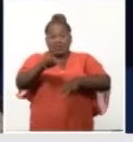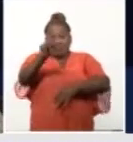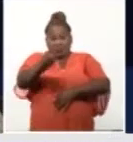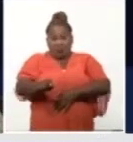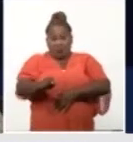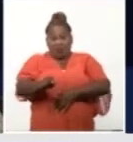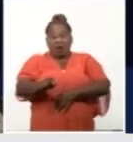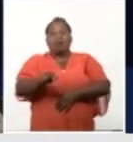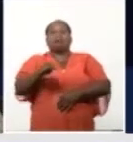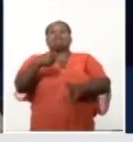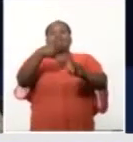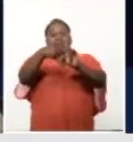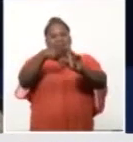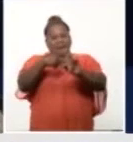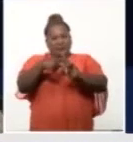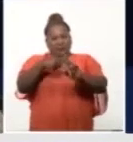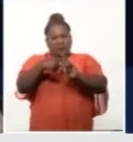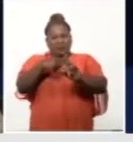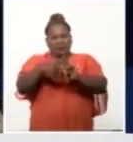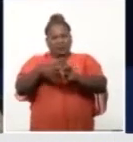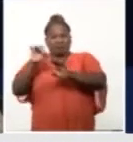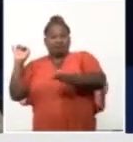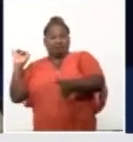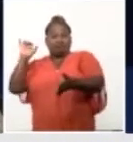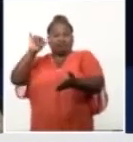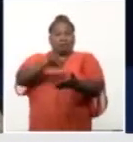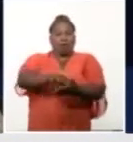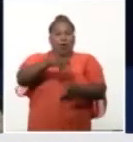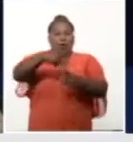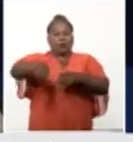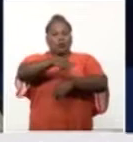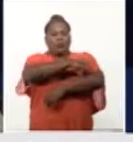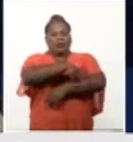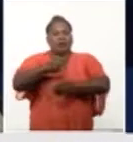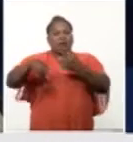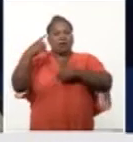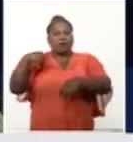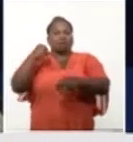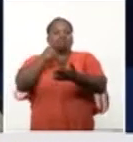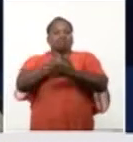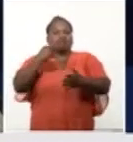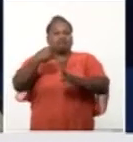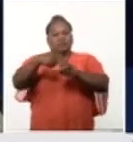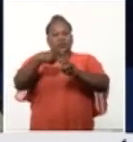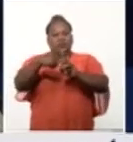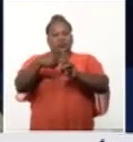tested, and this one was one of the cases.